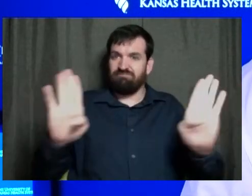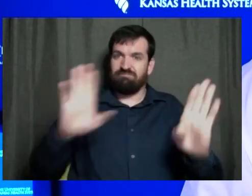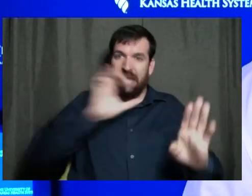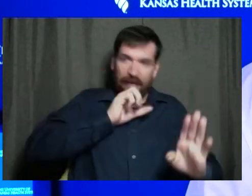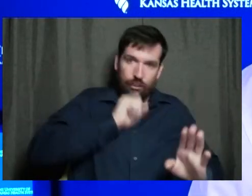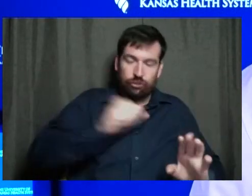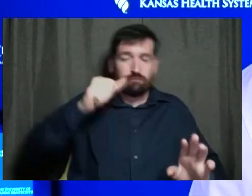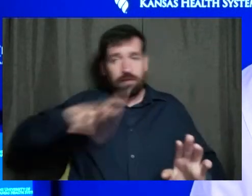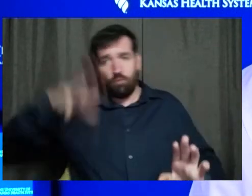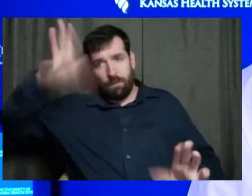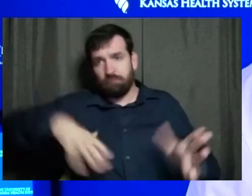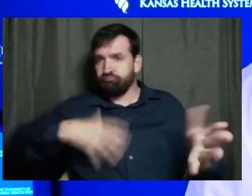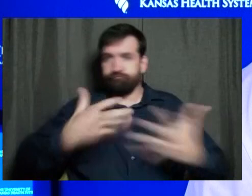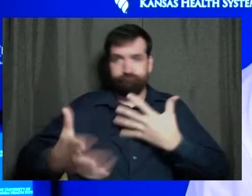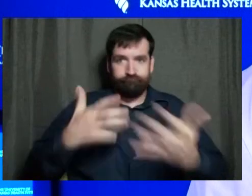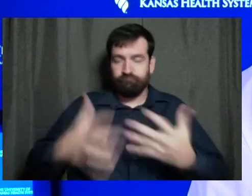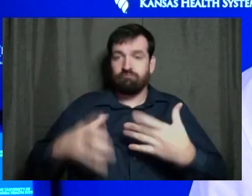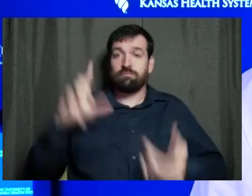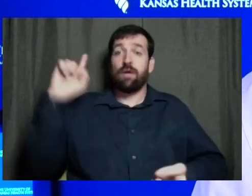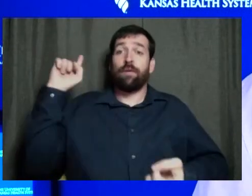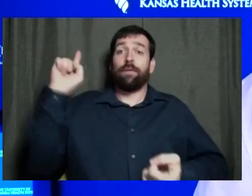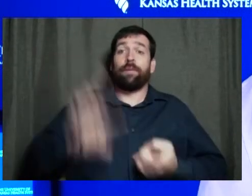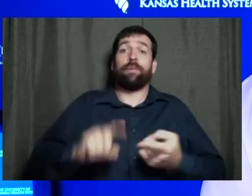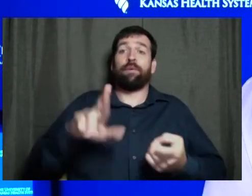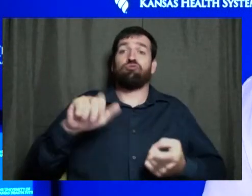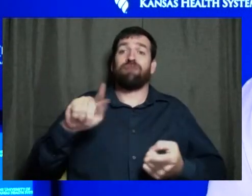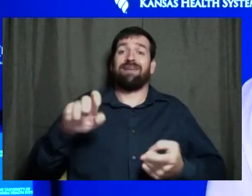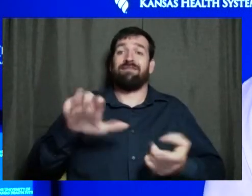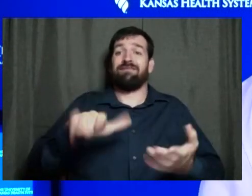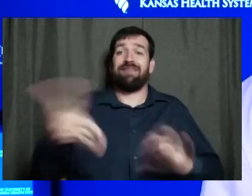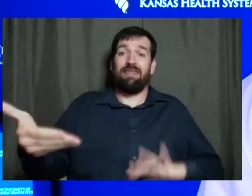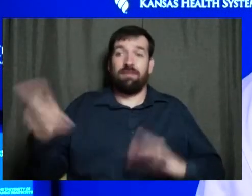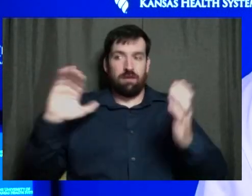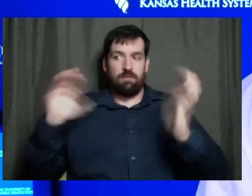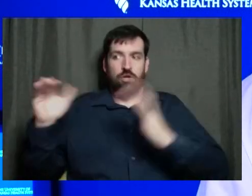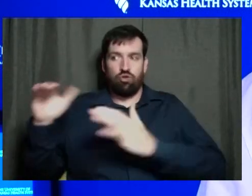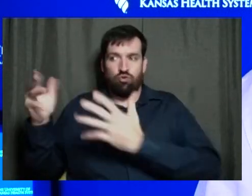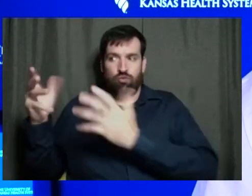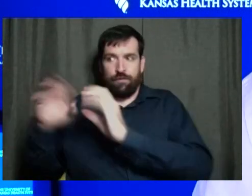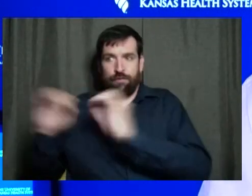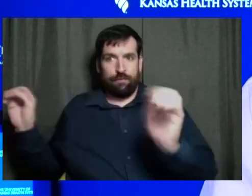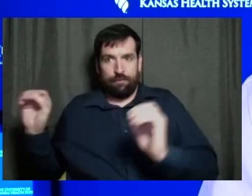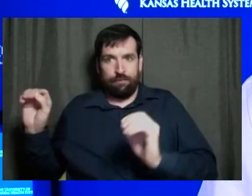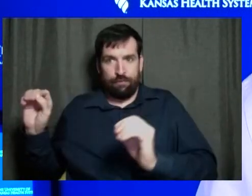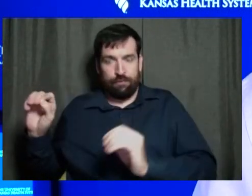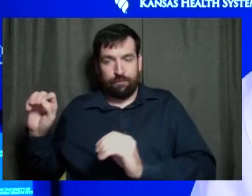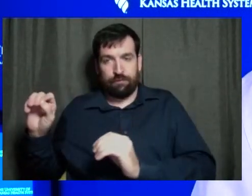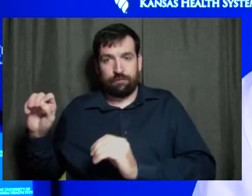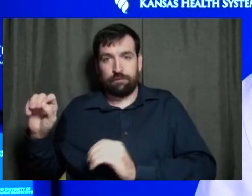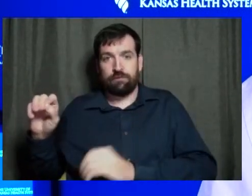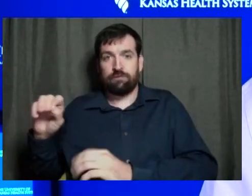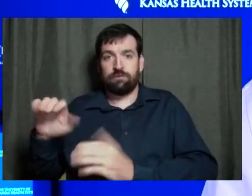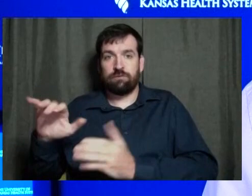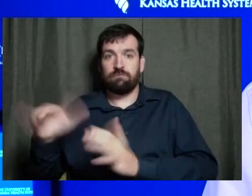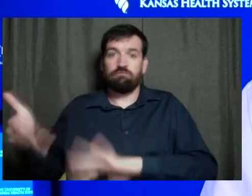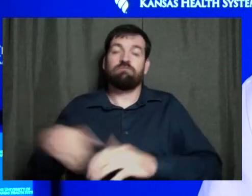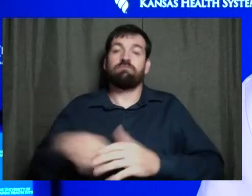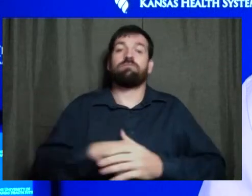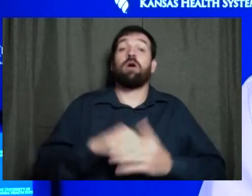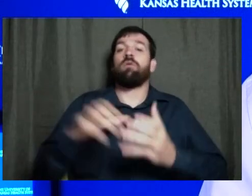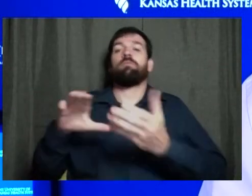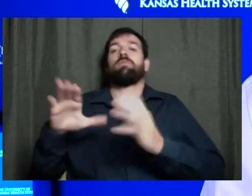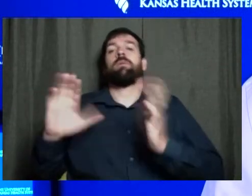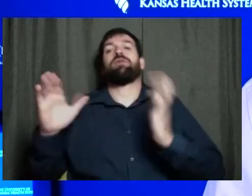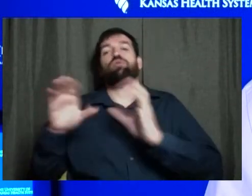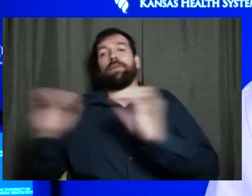had a reduced rate of mortality compared to those that were unvaccinated. So that just adds more to this safety profile.